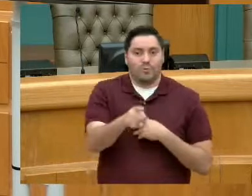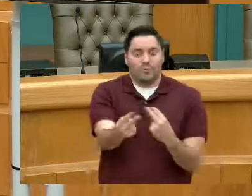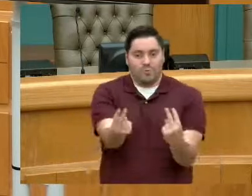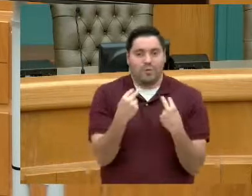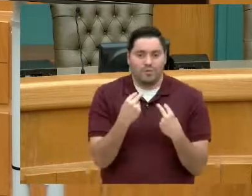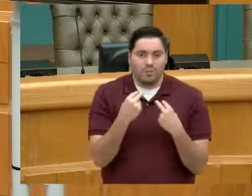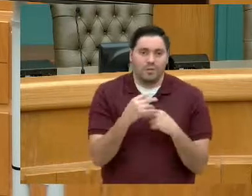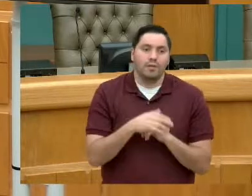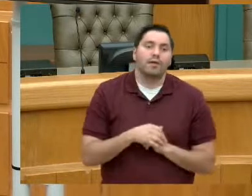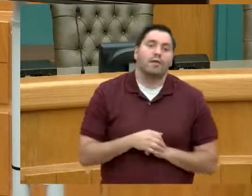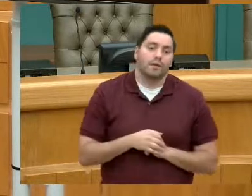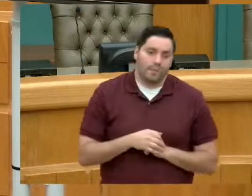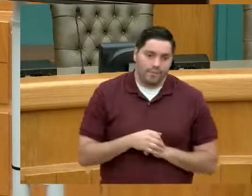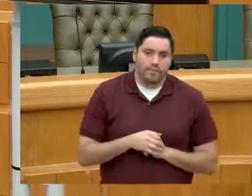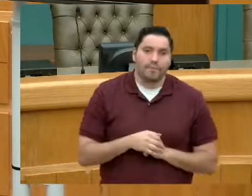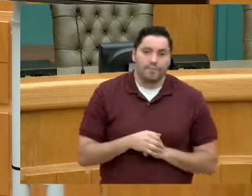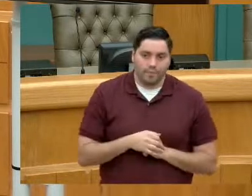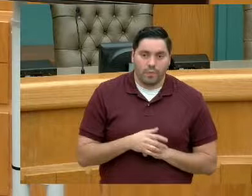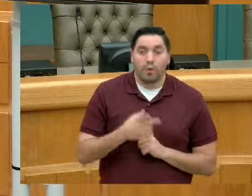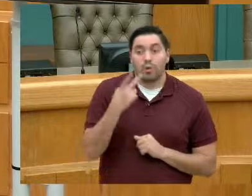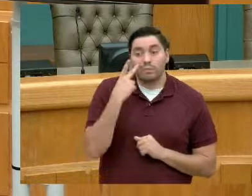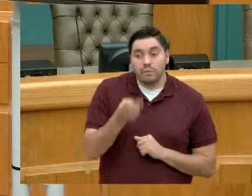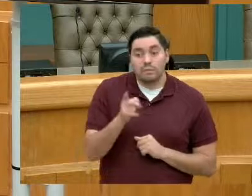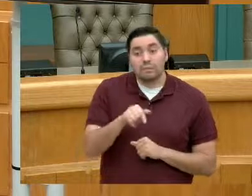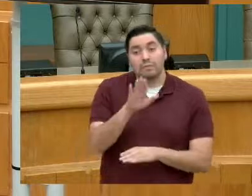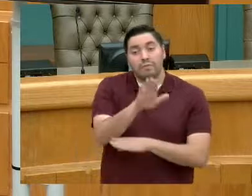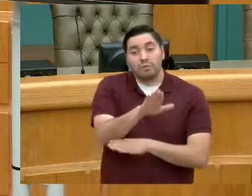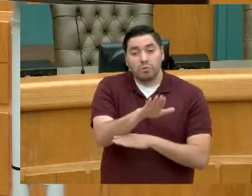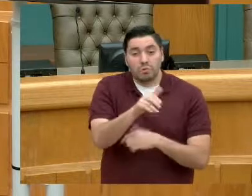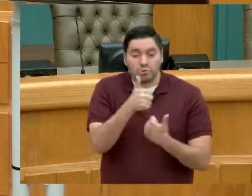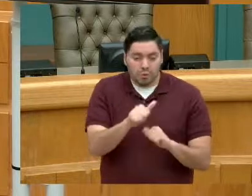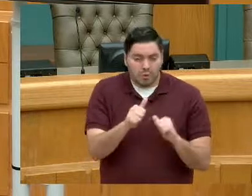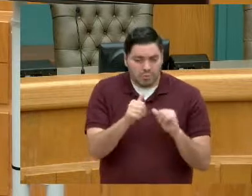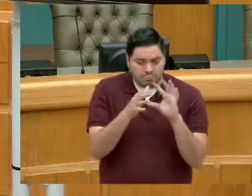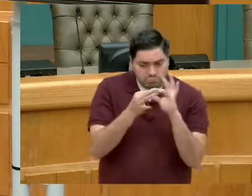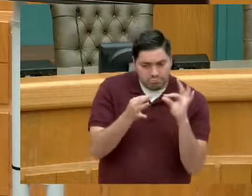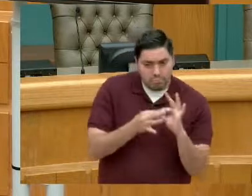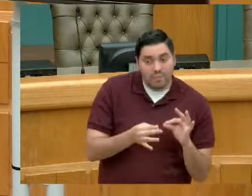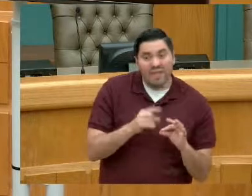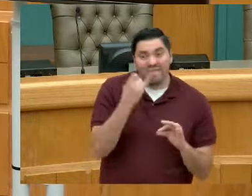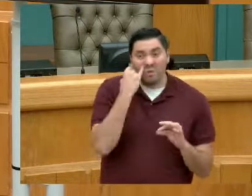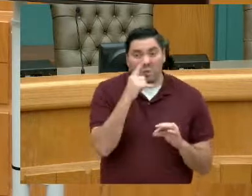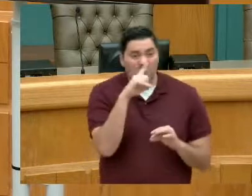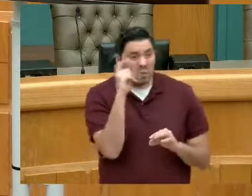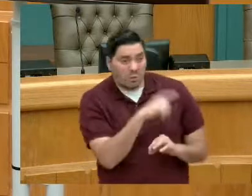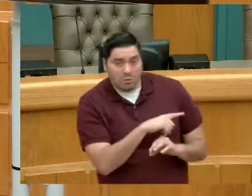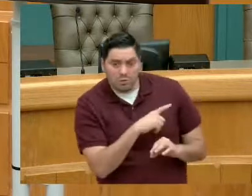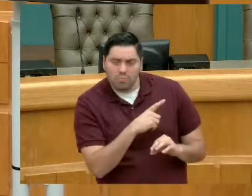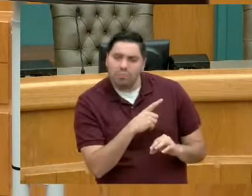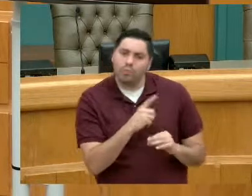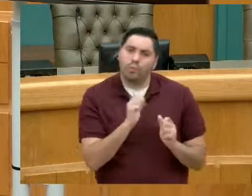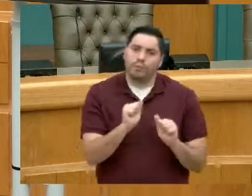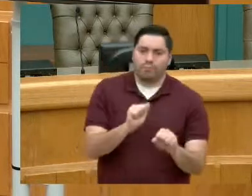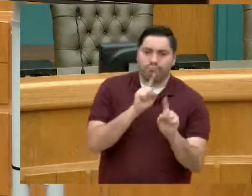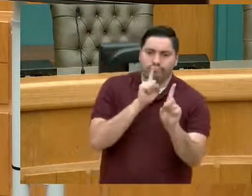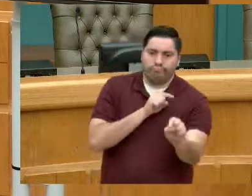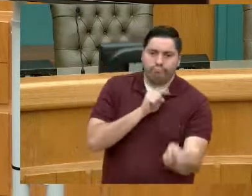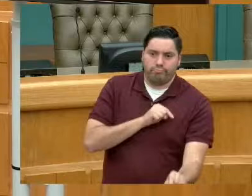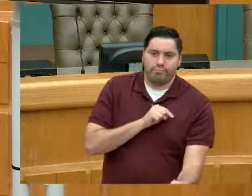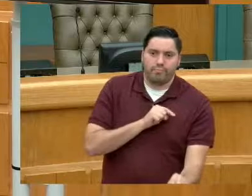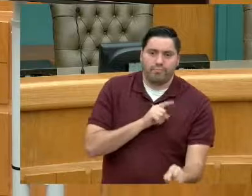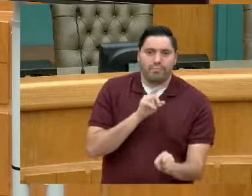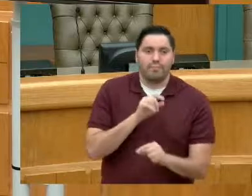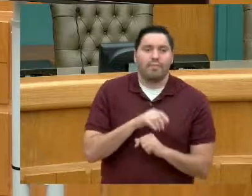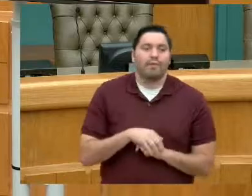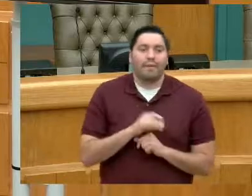Facebook through the briefing this afternoon, try to comment on some of your questions and comments as well. That's a big part